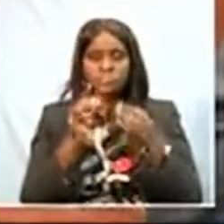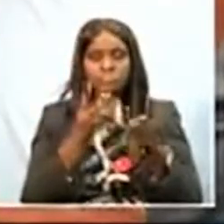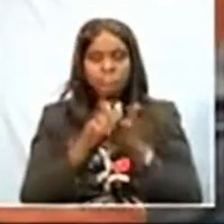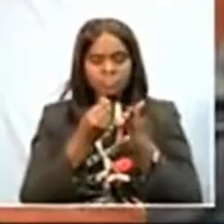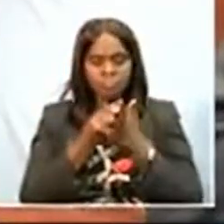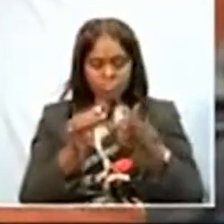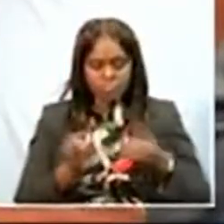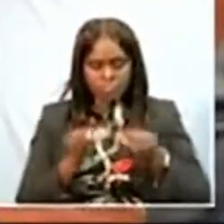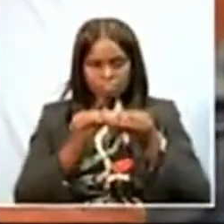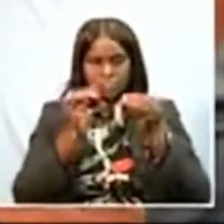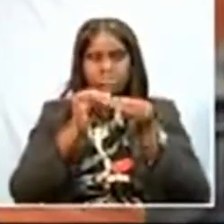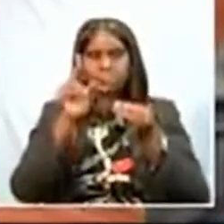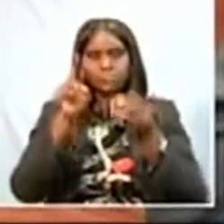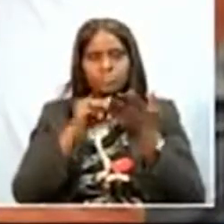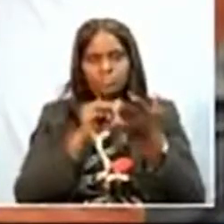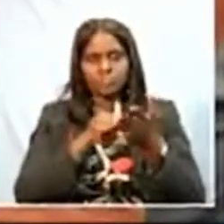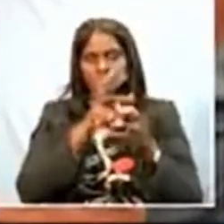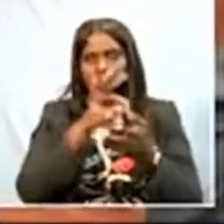of